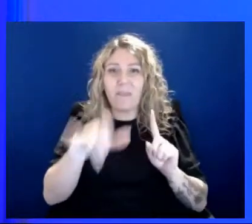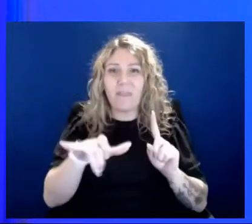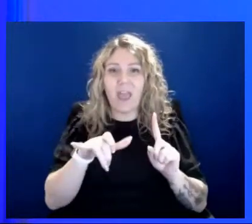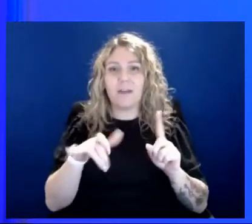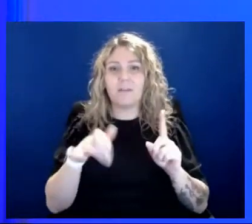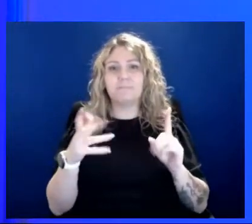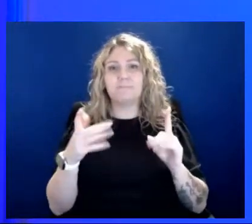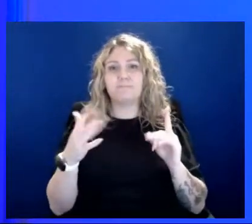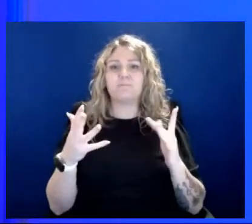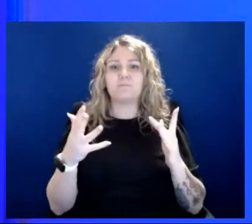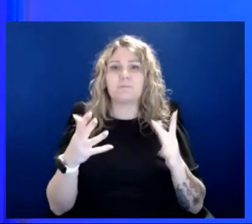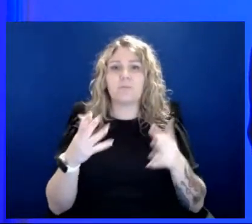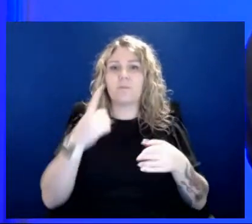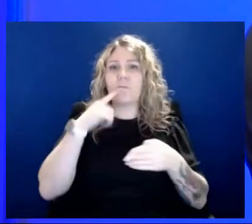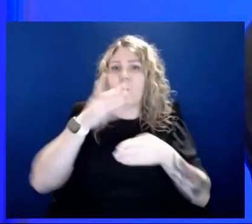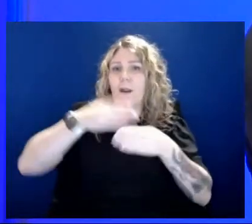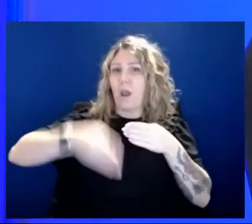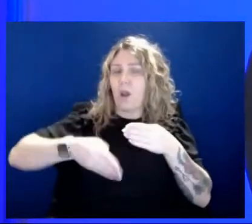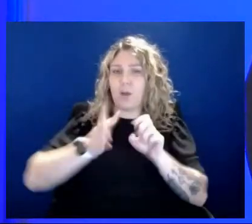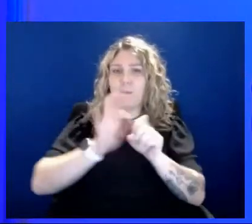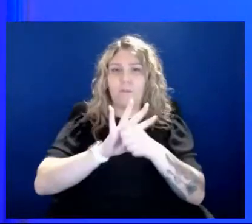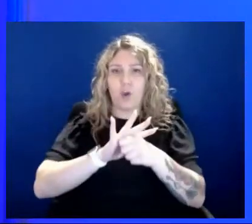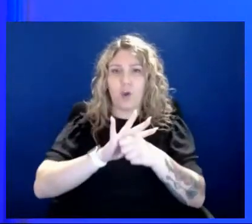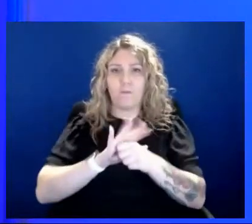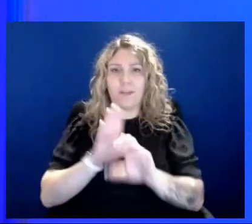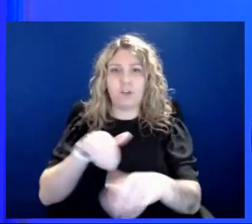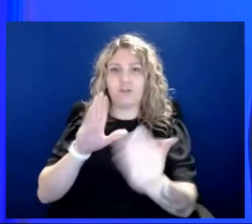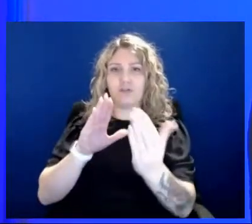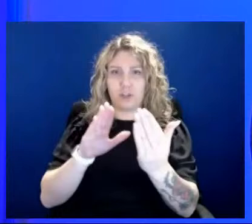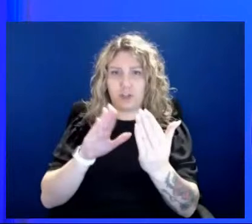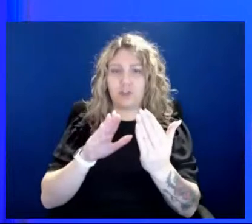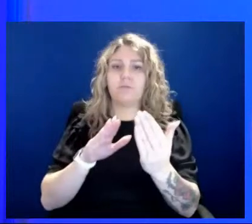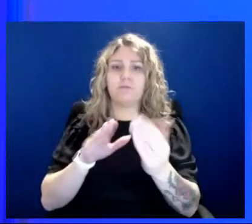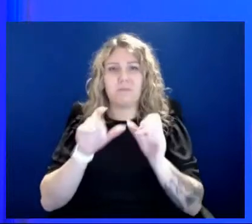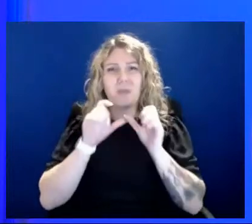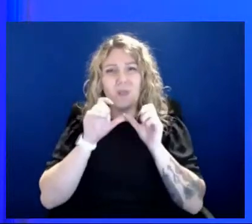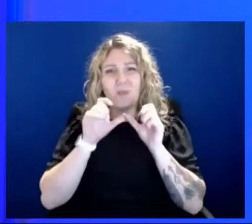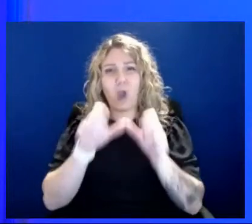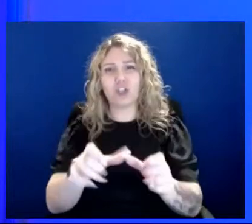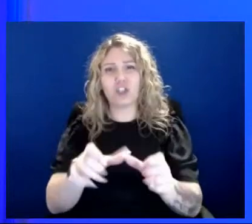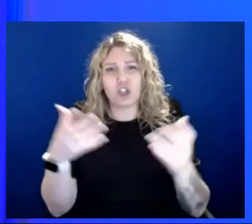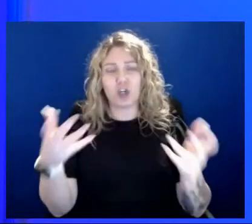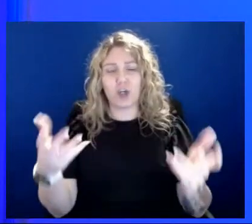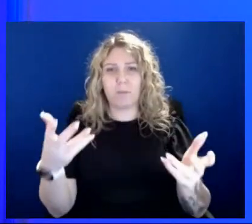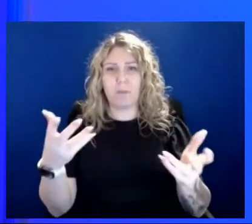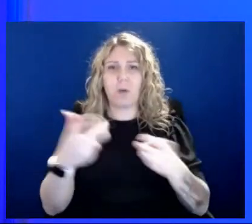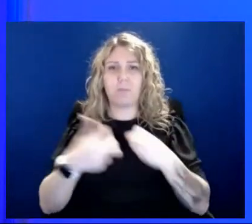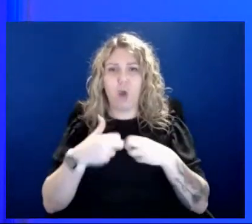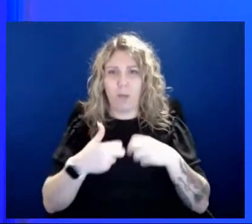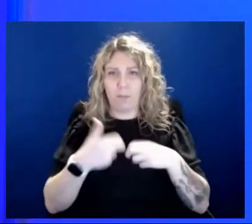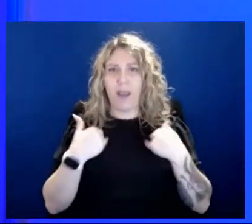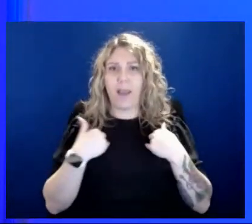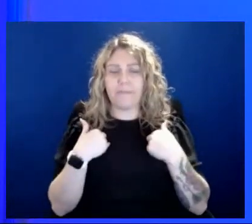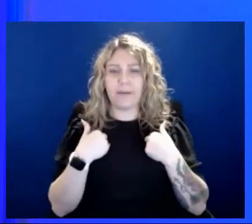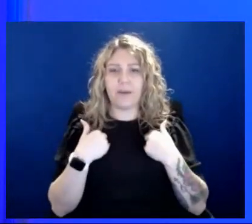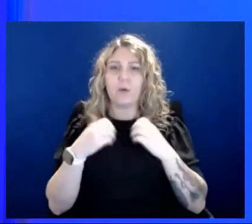an outcome of COVID that are addressing a really long term problem that we've had with maternal mortality and inequities.